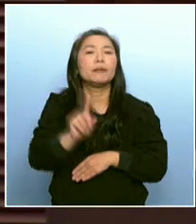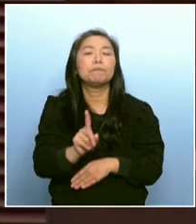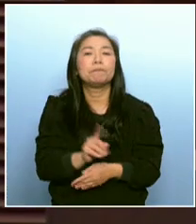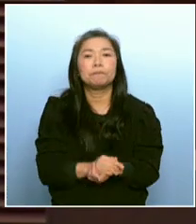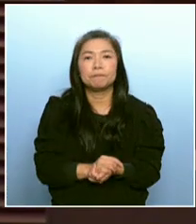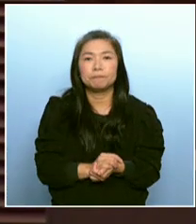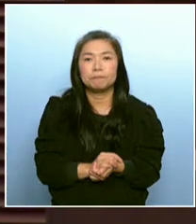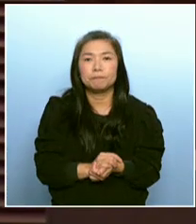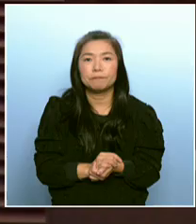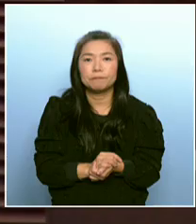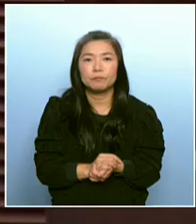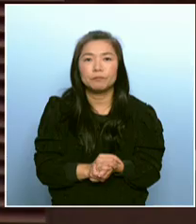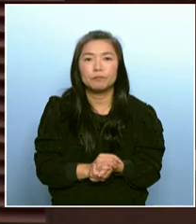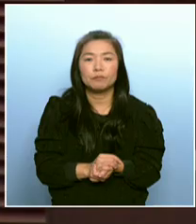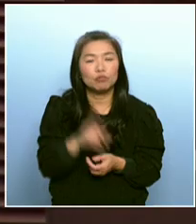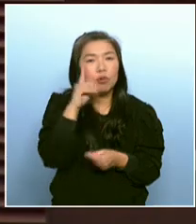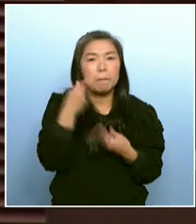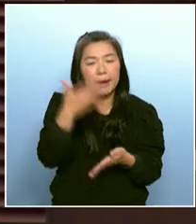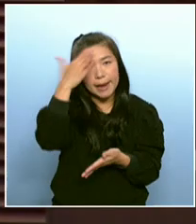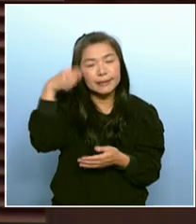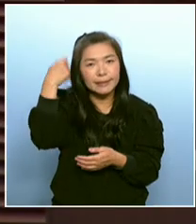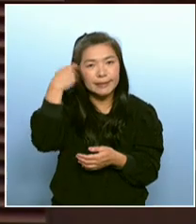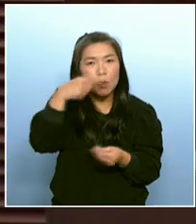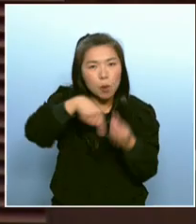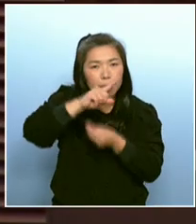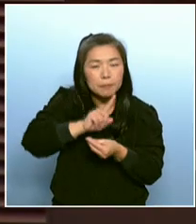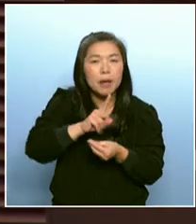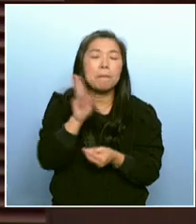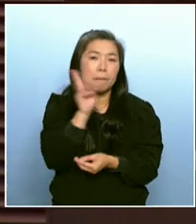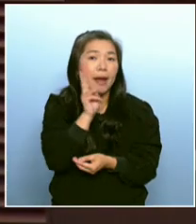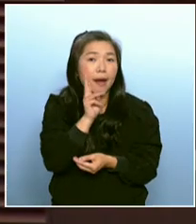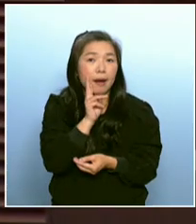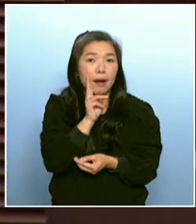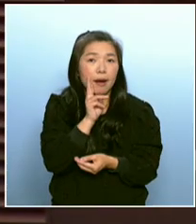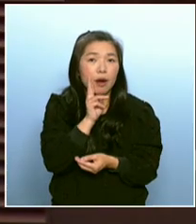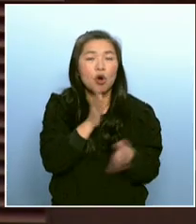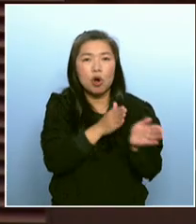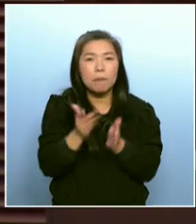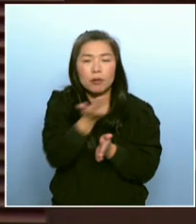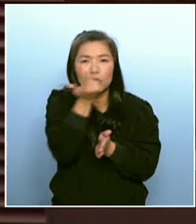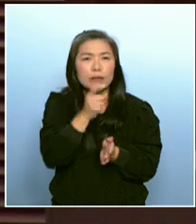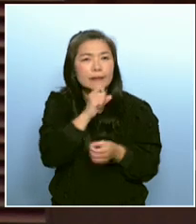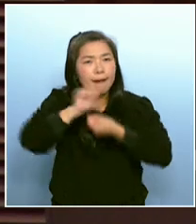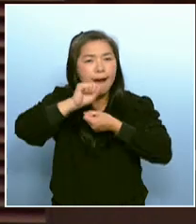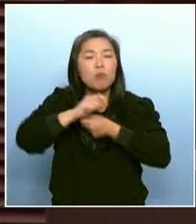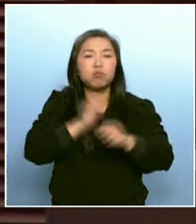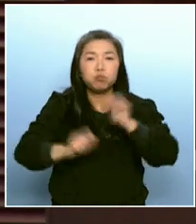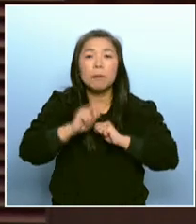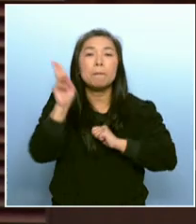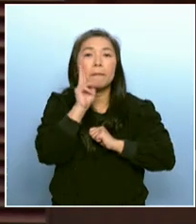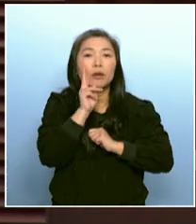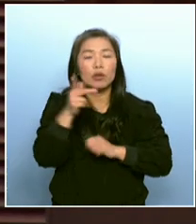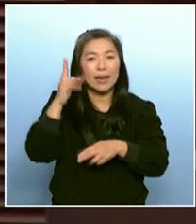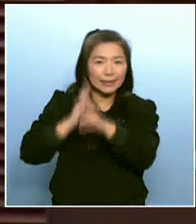will help them better plan their future careers. The second element is understanding society and environment. For example, we